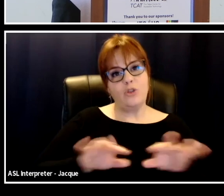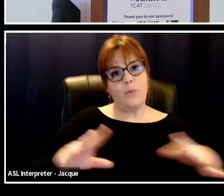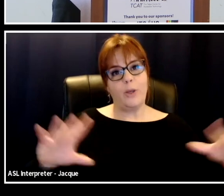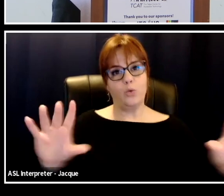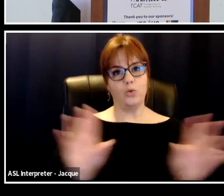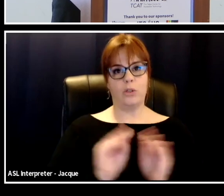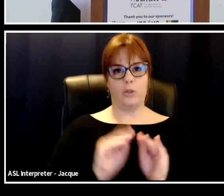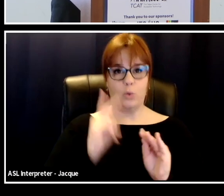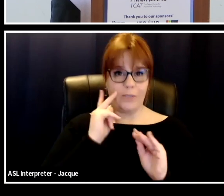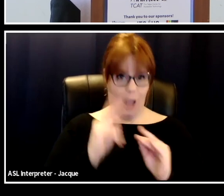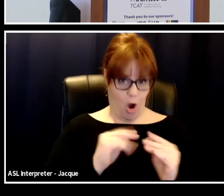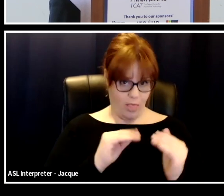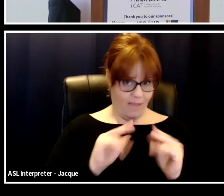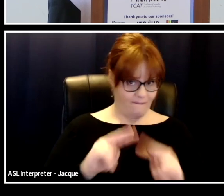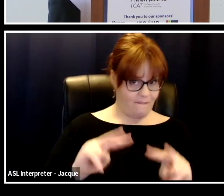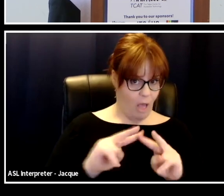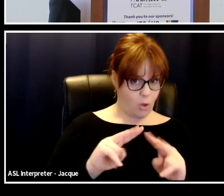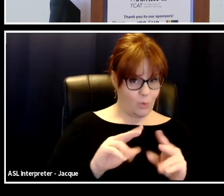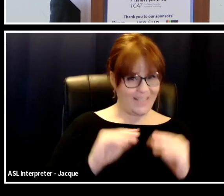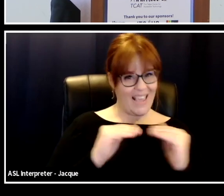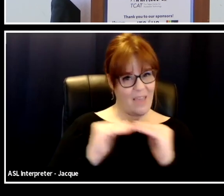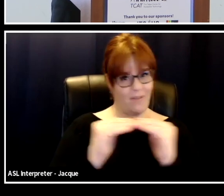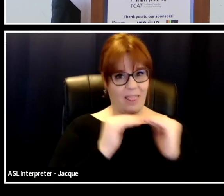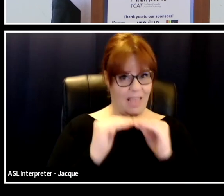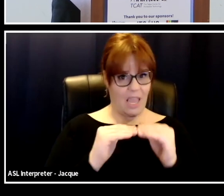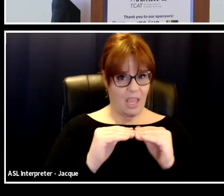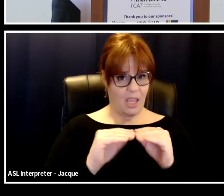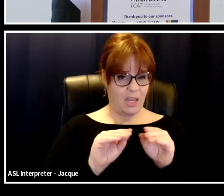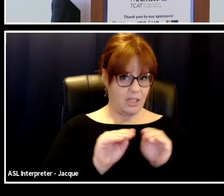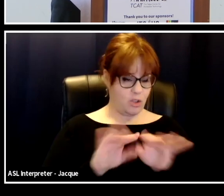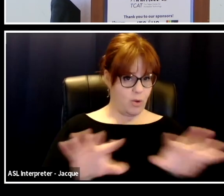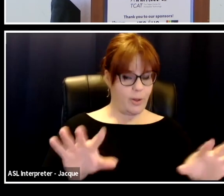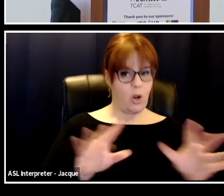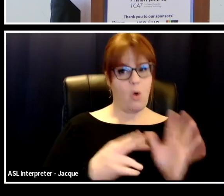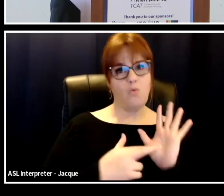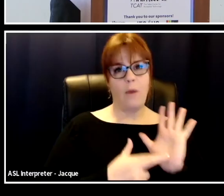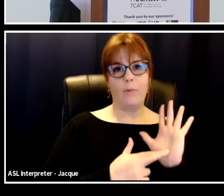fairly evenly distributed, representing a,